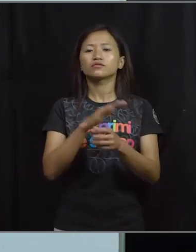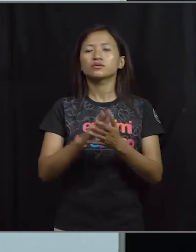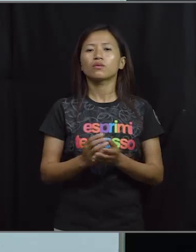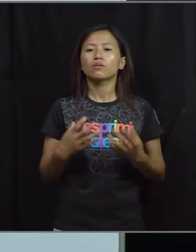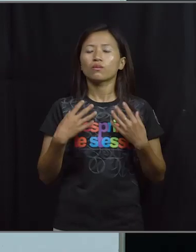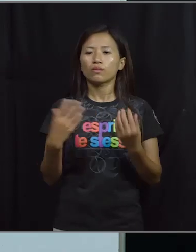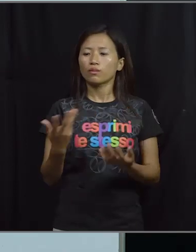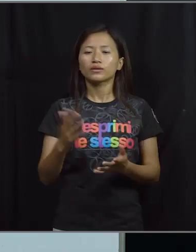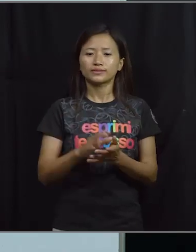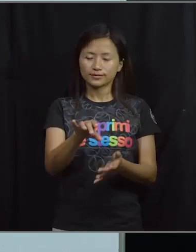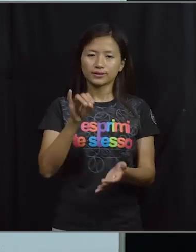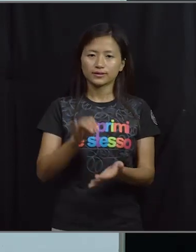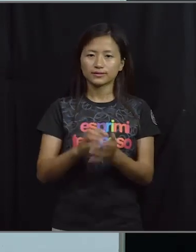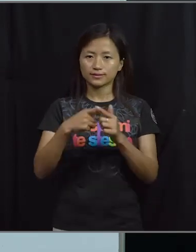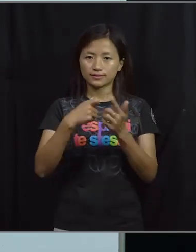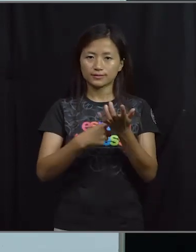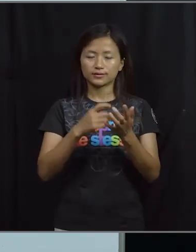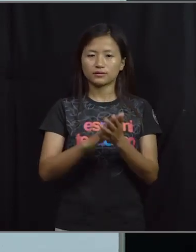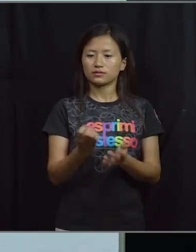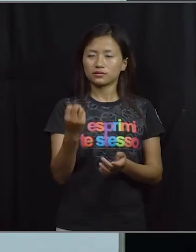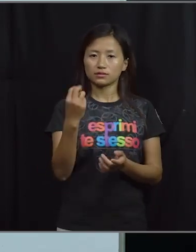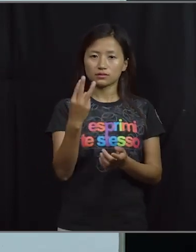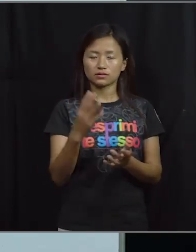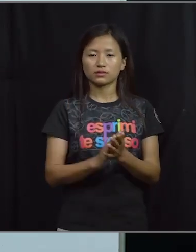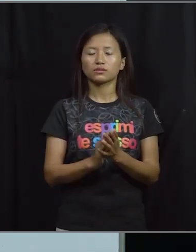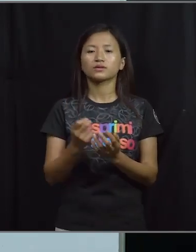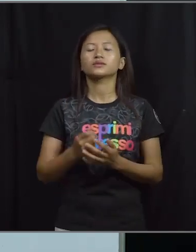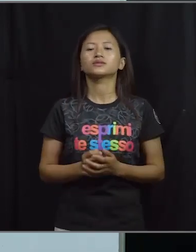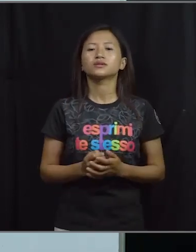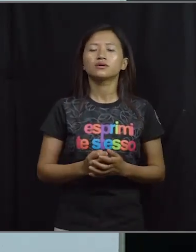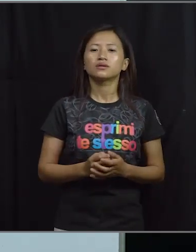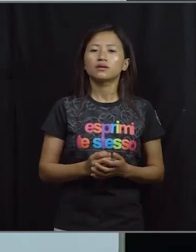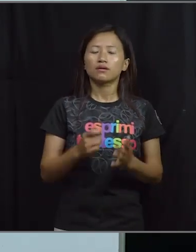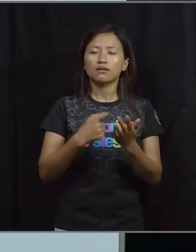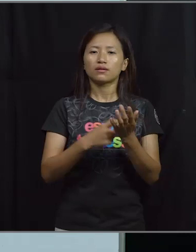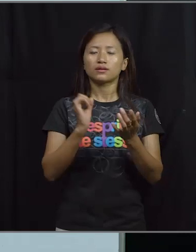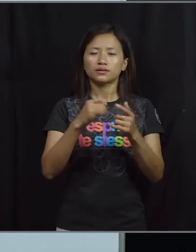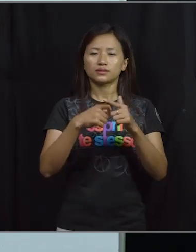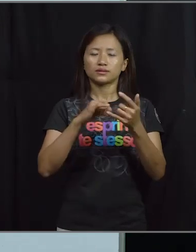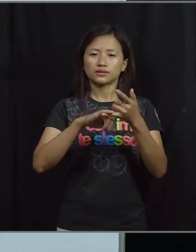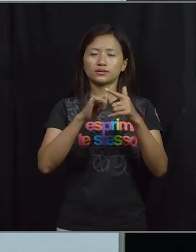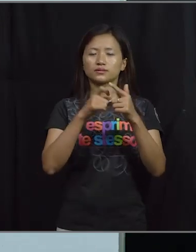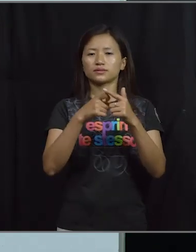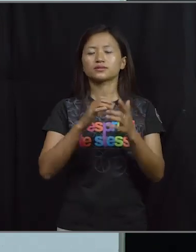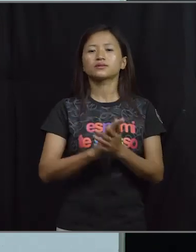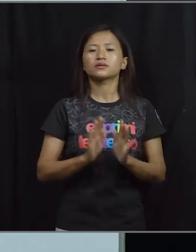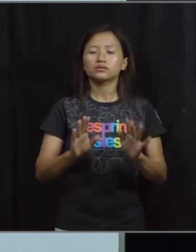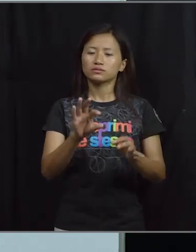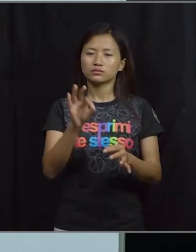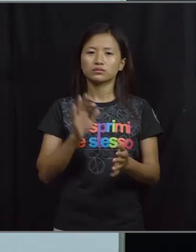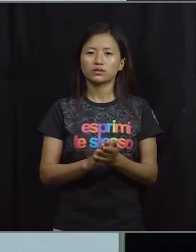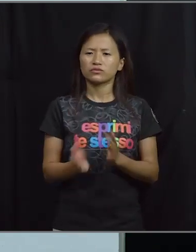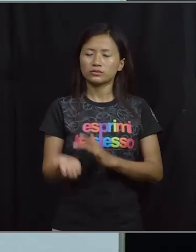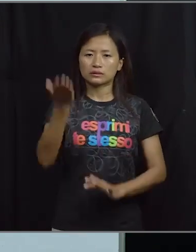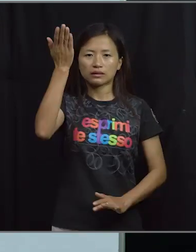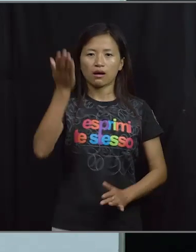taking risk. He or she needs to be very good in calculating risk. An entrepreneur should not take risks which is